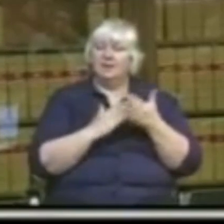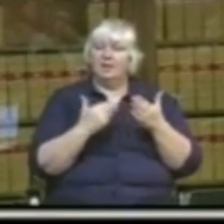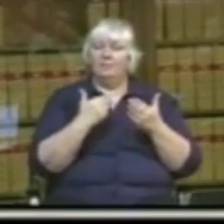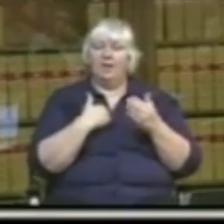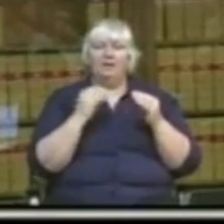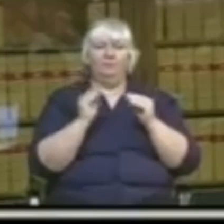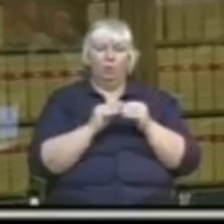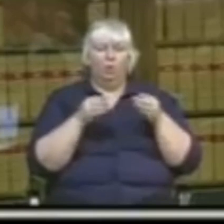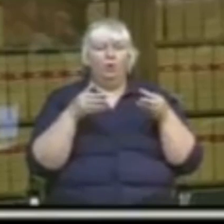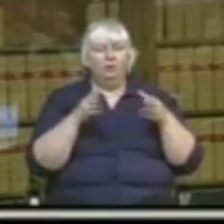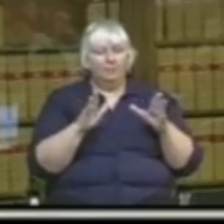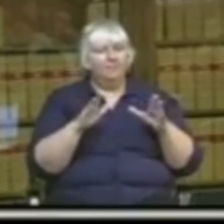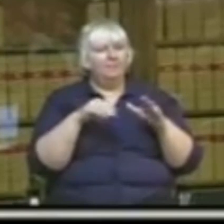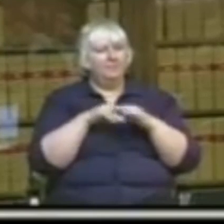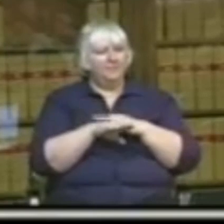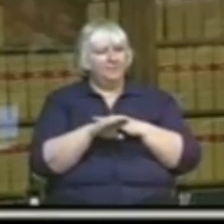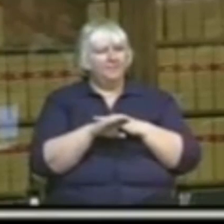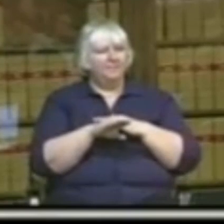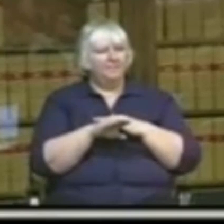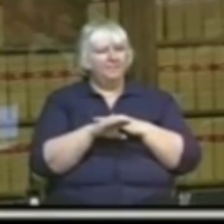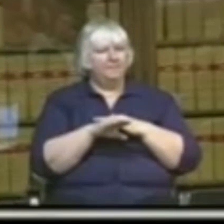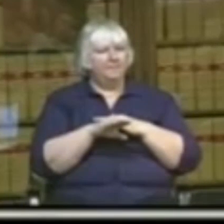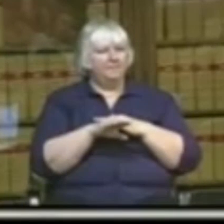capacity. Excuse me.